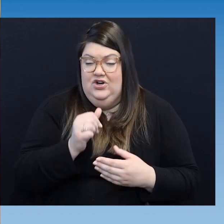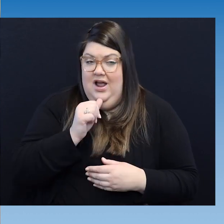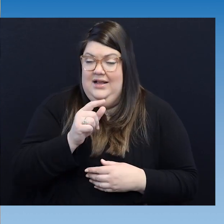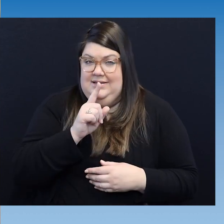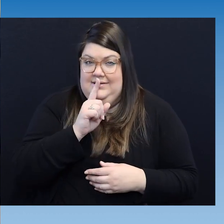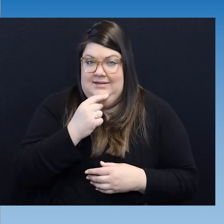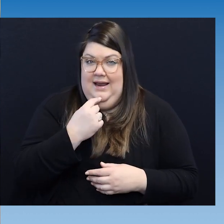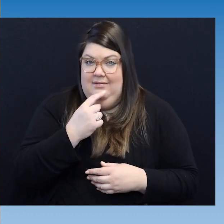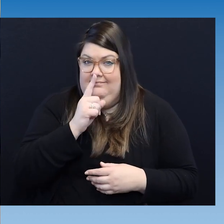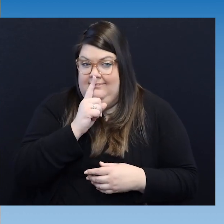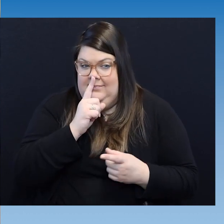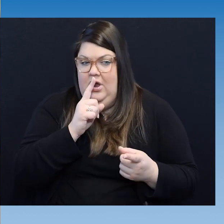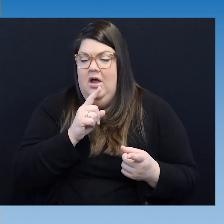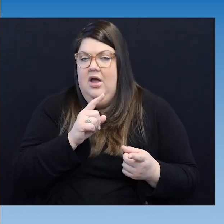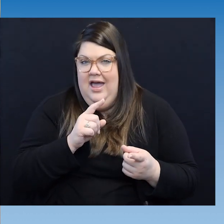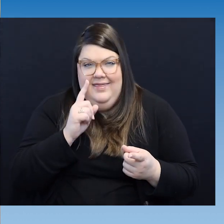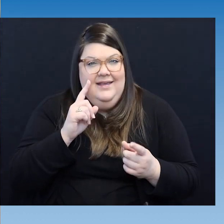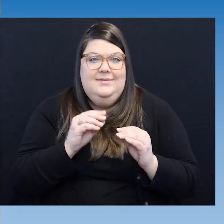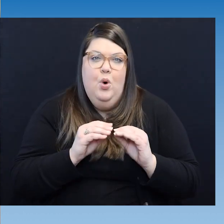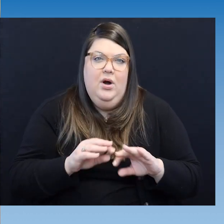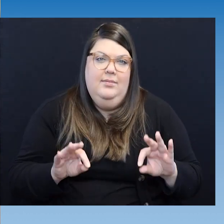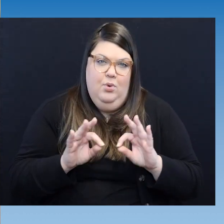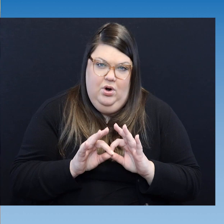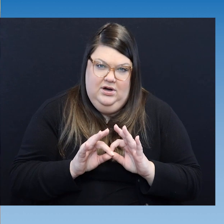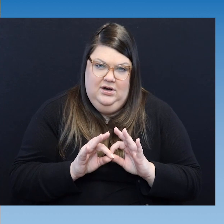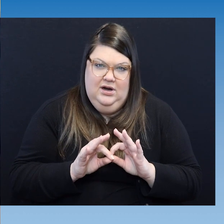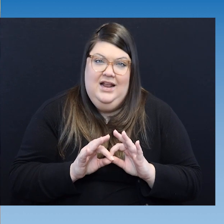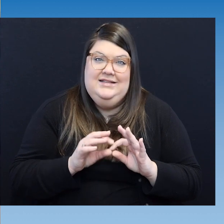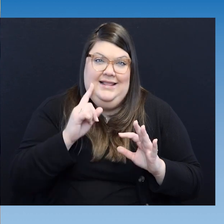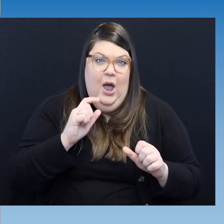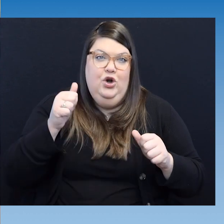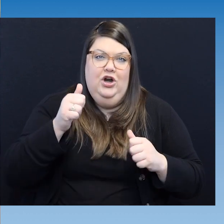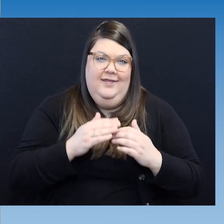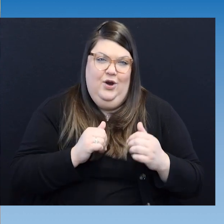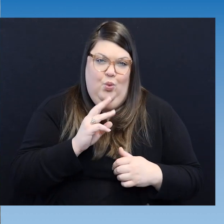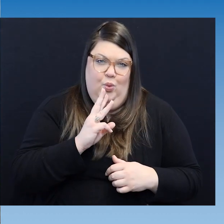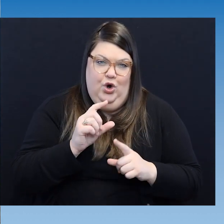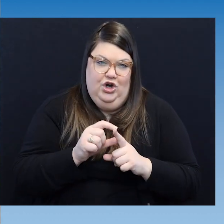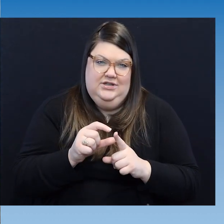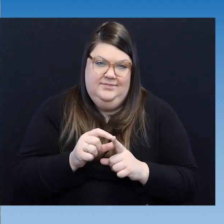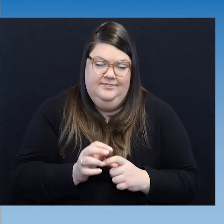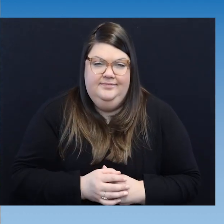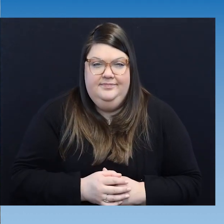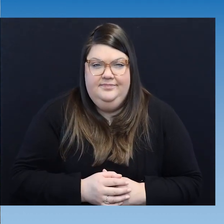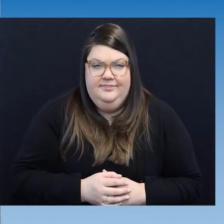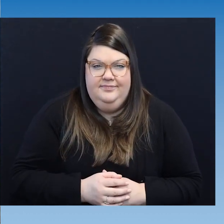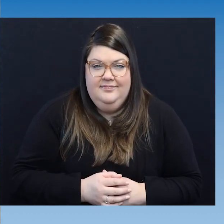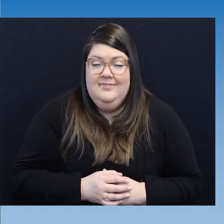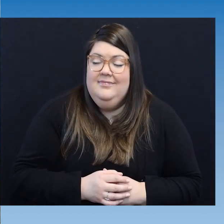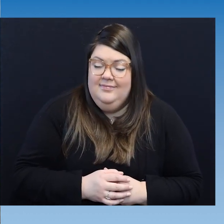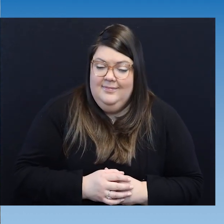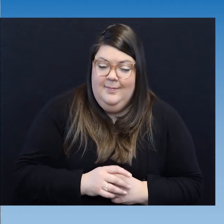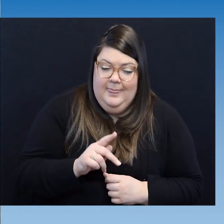important. The silent words that they're not speaking is so important, and it speaks louder than words. Kim, I wanted to turn to you to just help